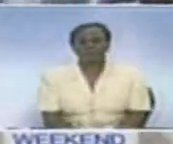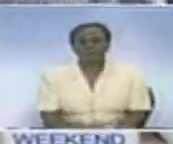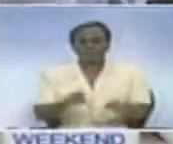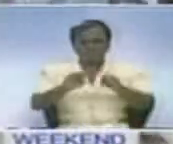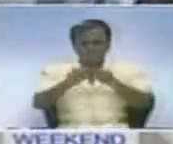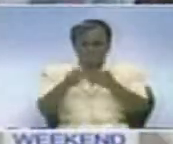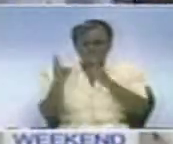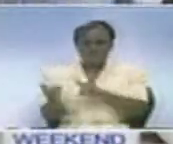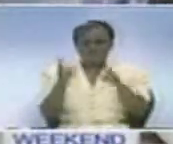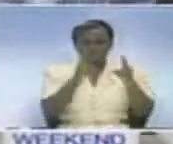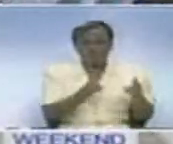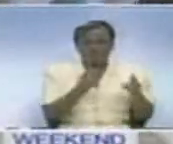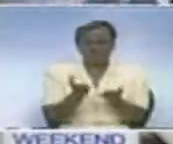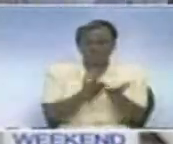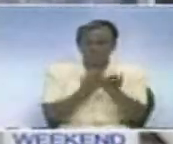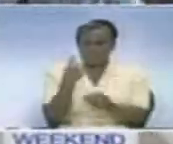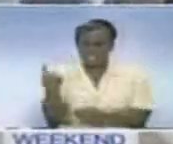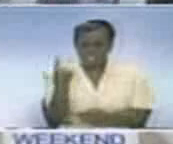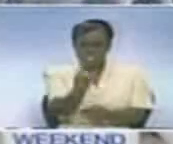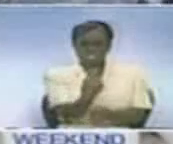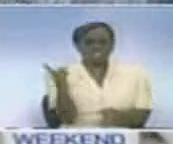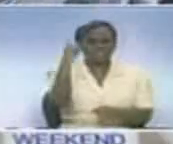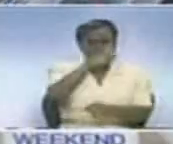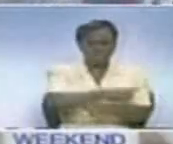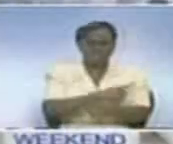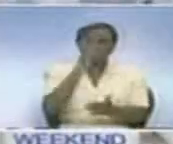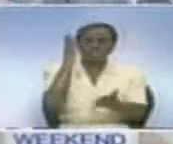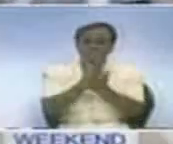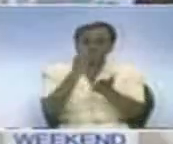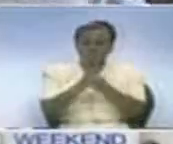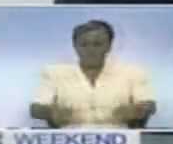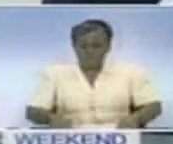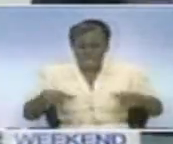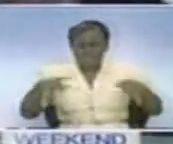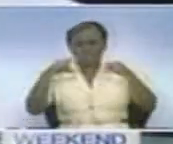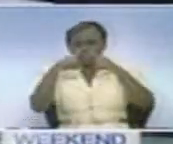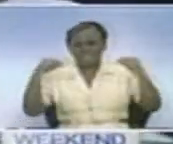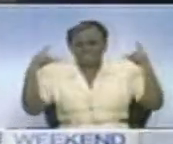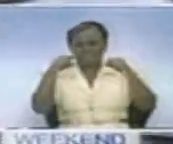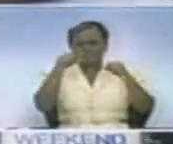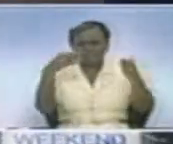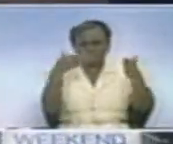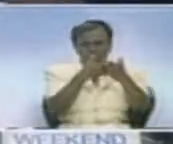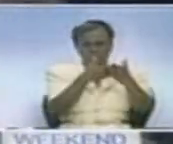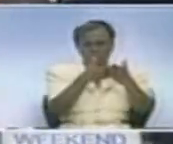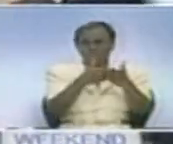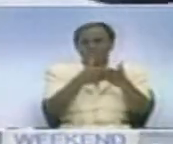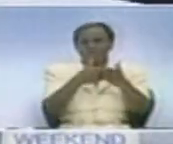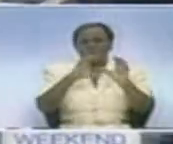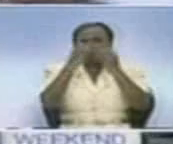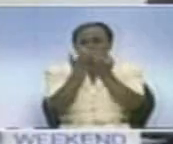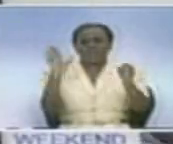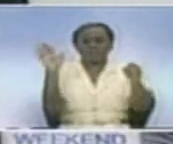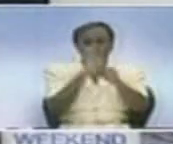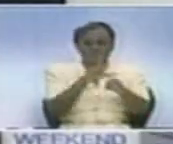prison rigmarole they serve each passing day. The reality of the life sentences that has cut them off from the rest of the world is